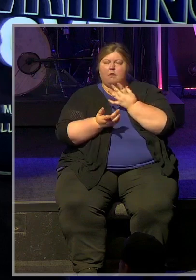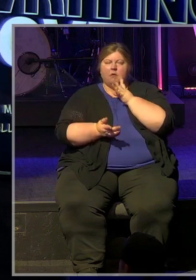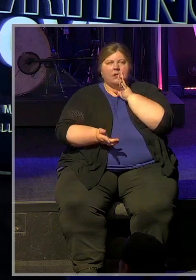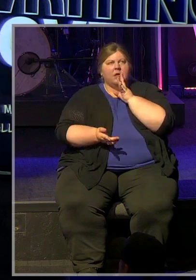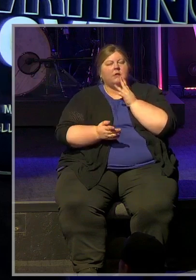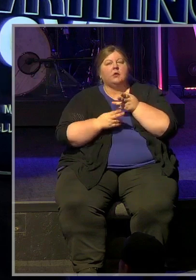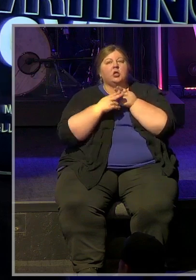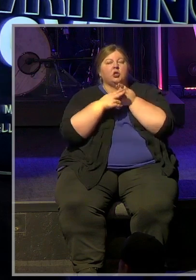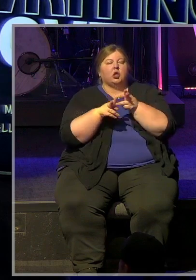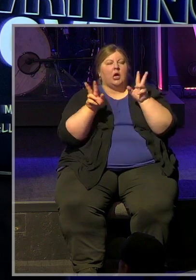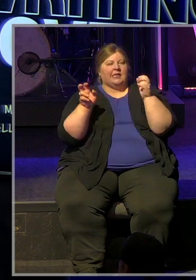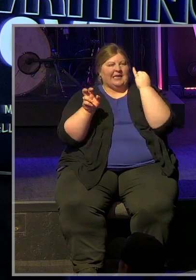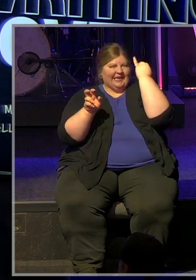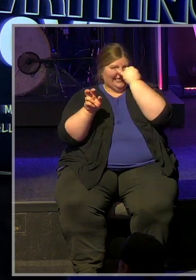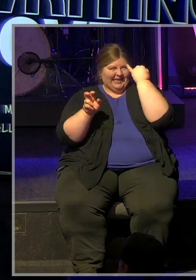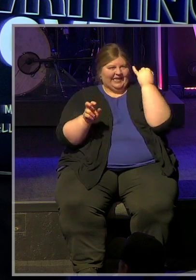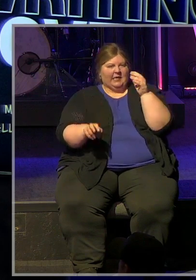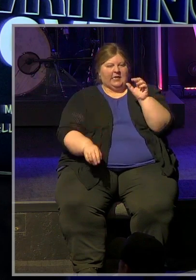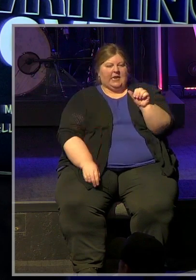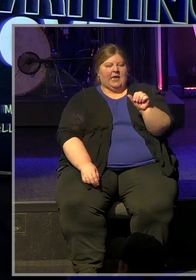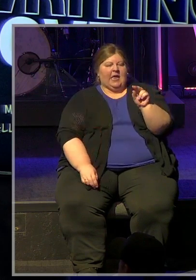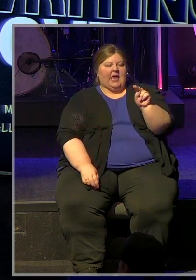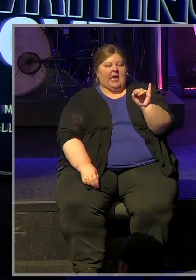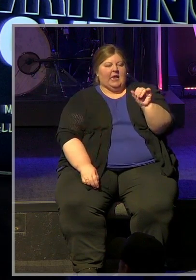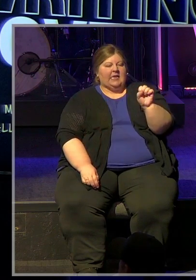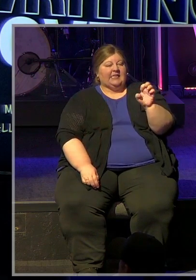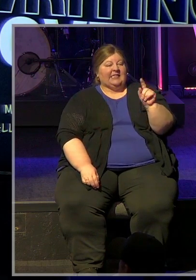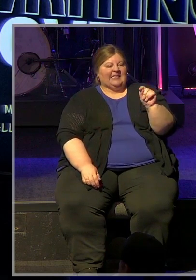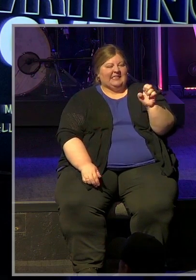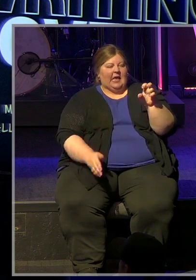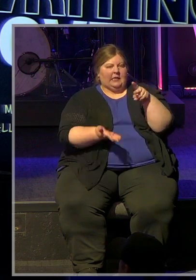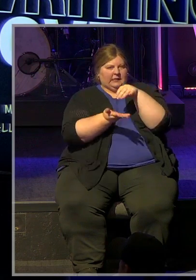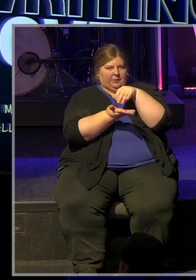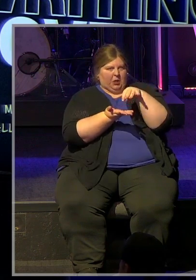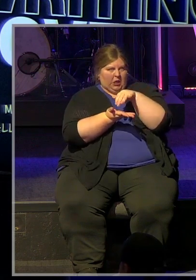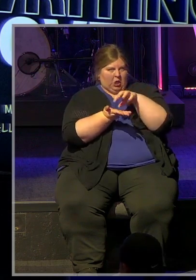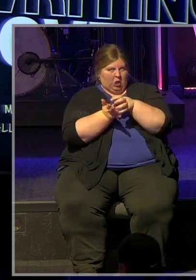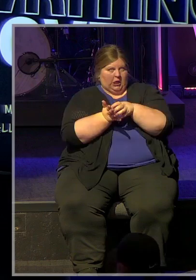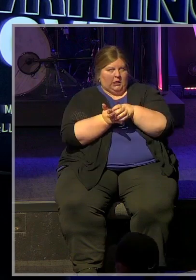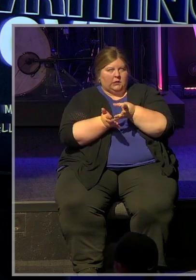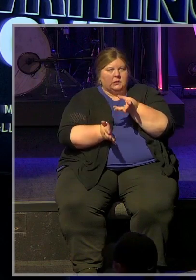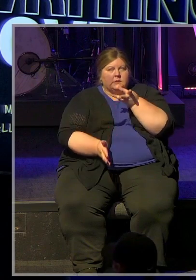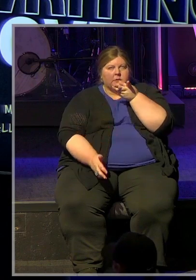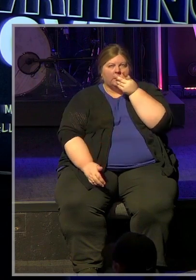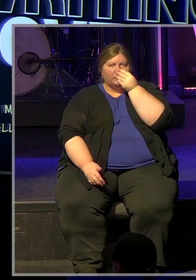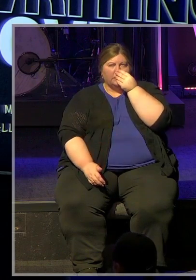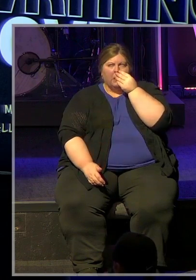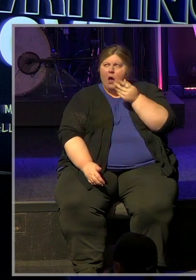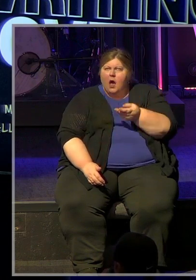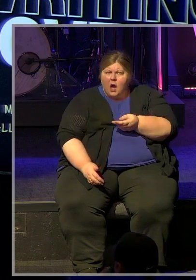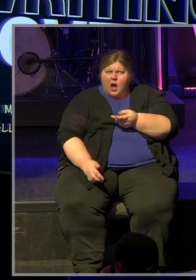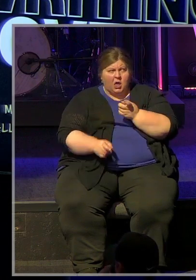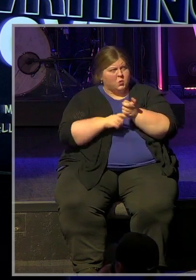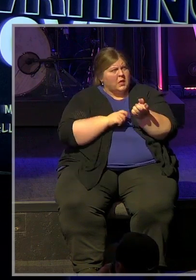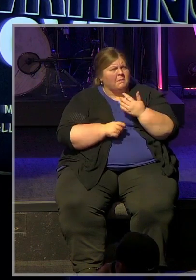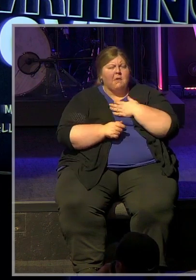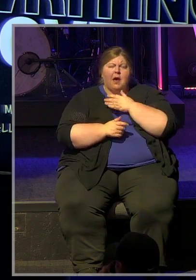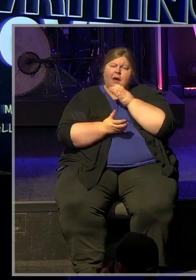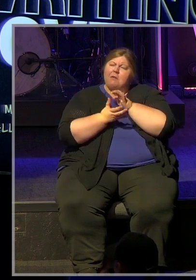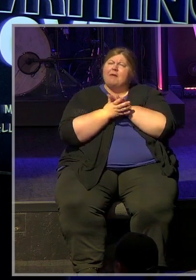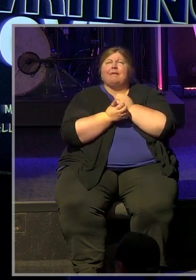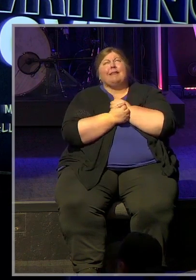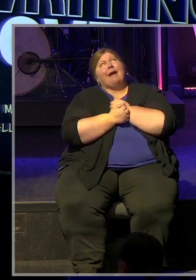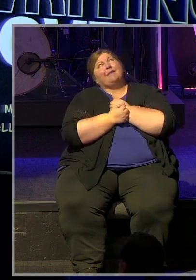it's called the Italian Anisette Sprinkle Cookie. And so as he's in his bed, he smells it and he goes, "Are you kidding me? My wife must love me